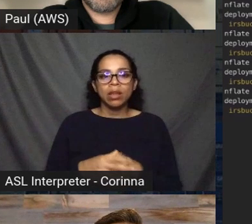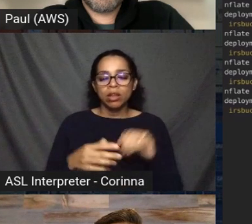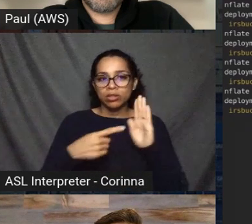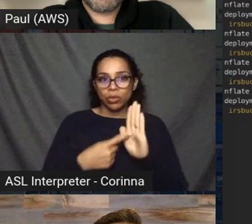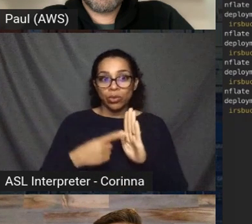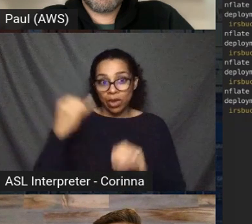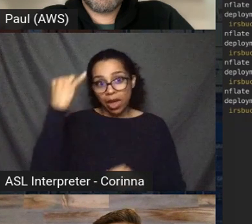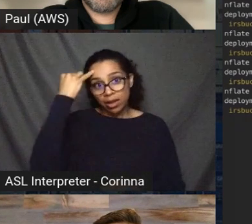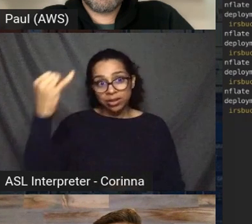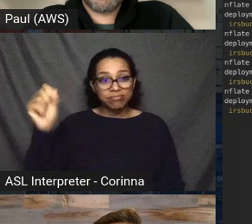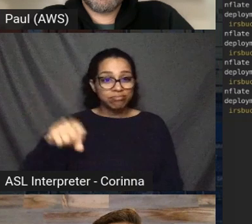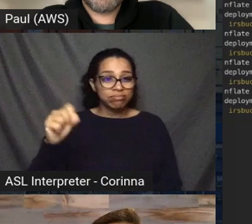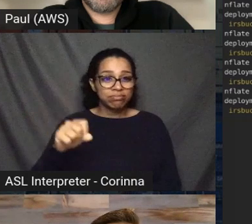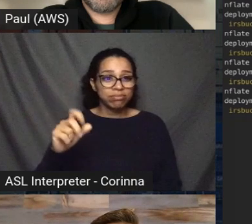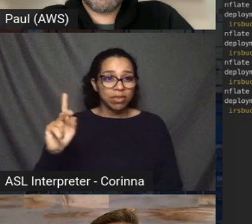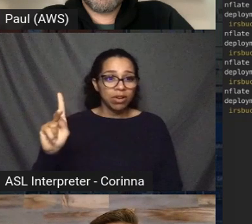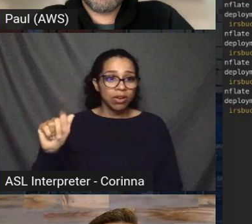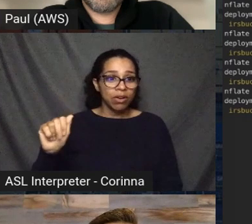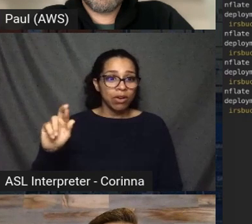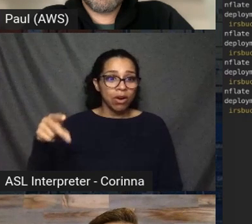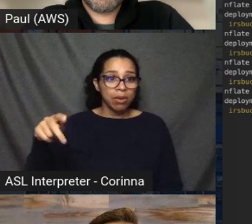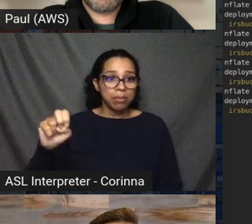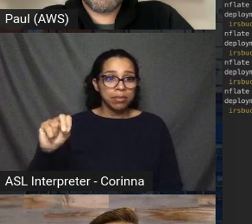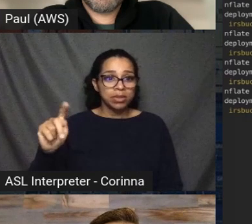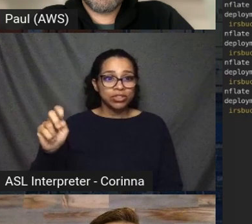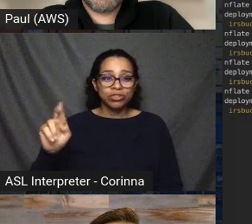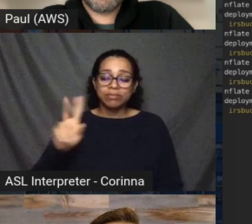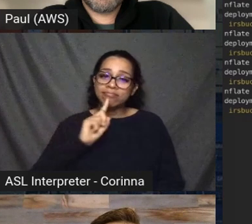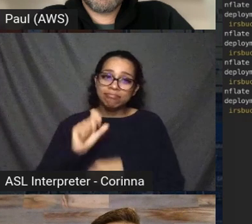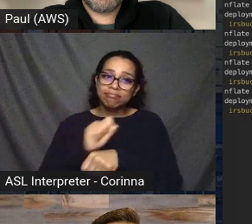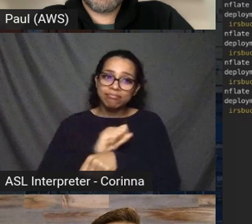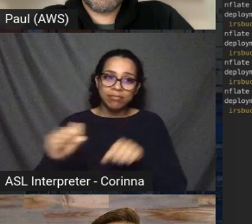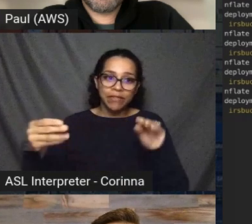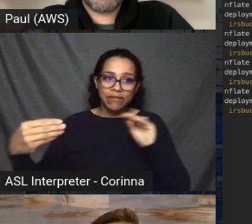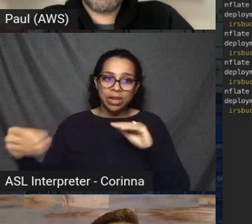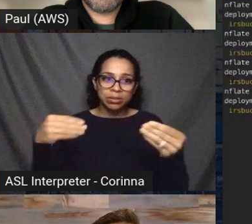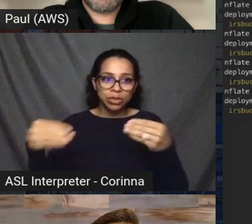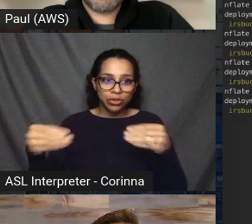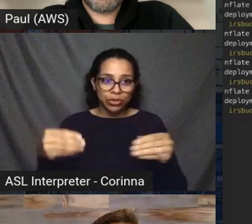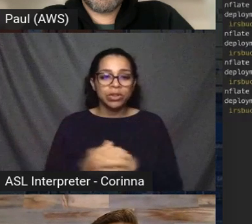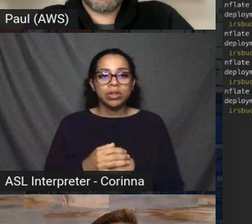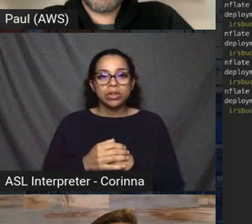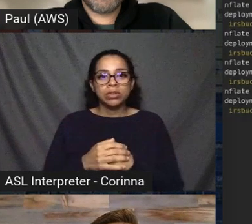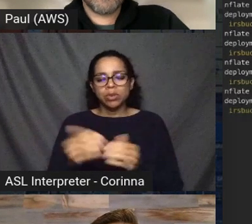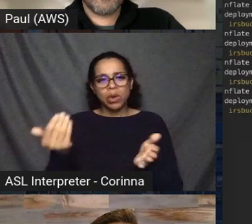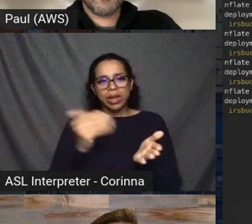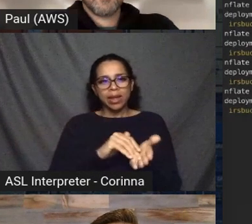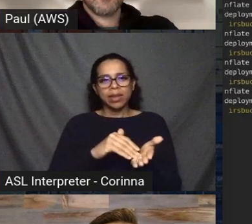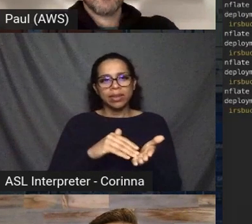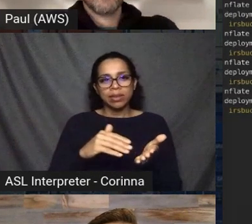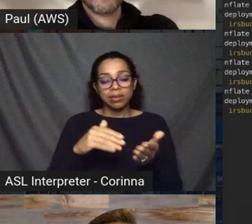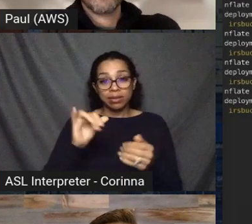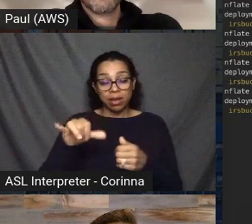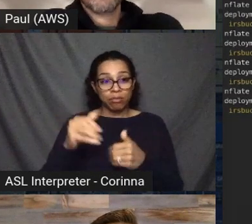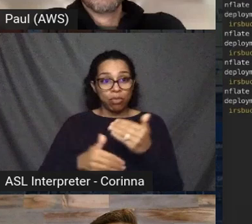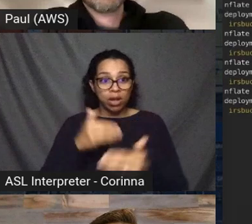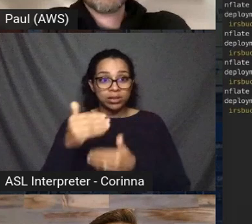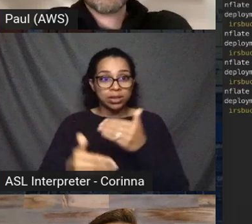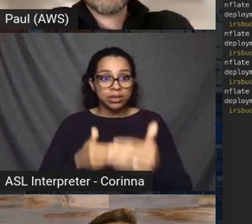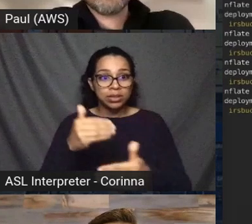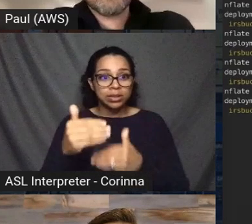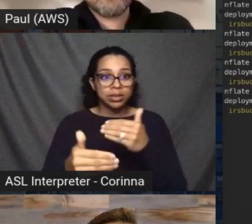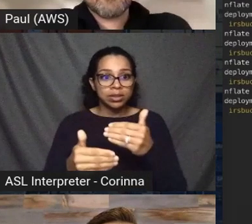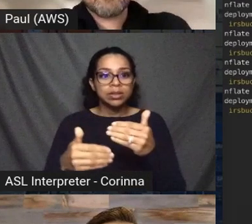flexible Karpenter is, right? Again, at part of the process, it taints the node